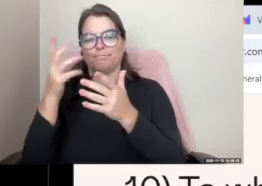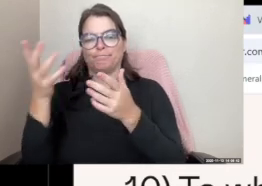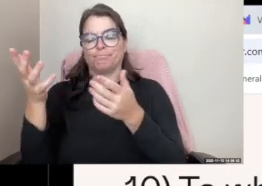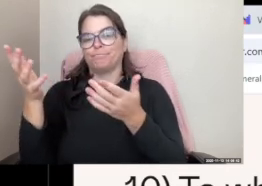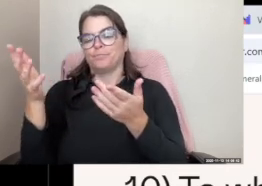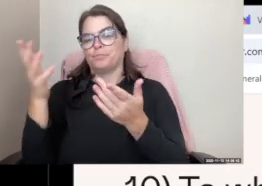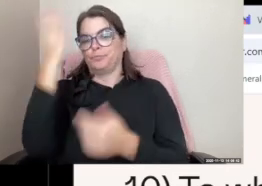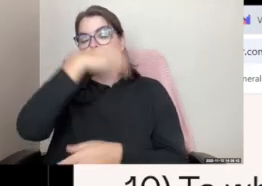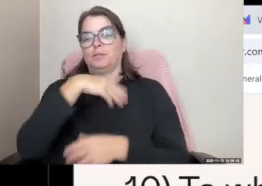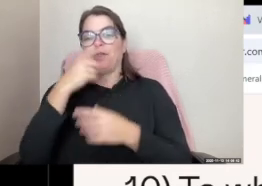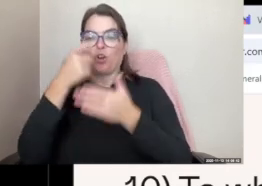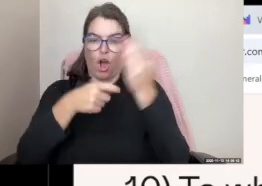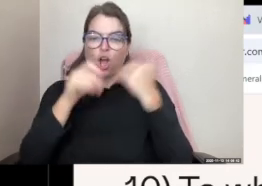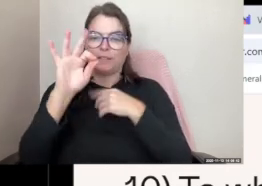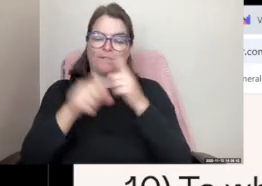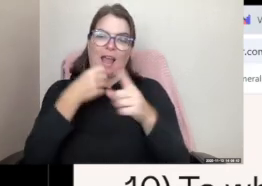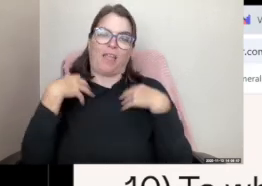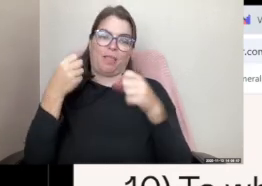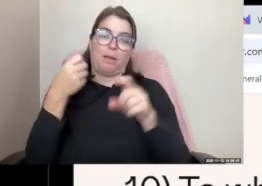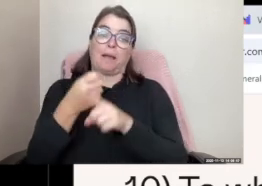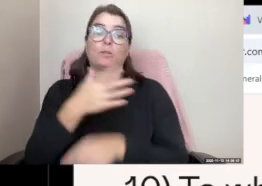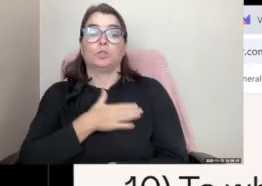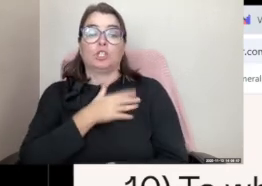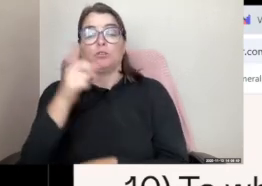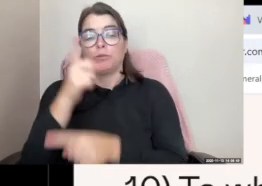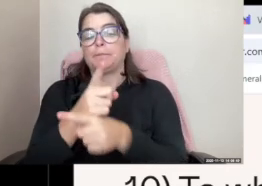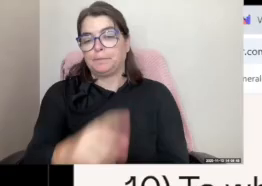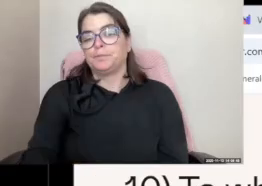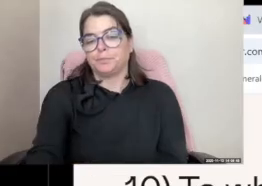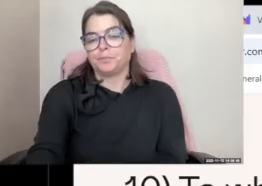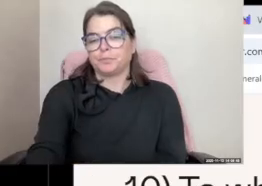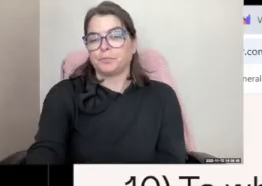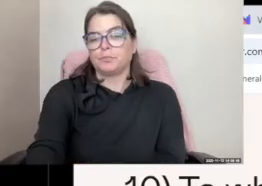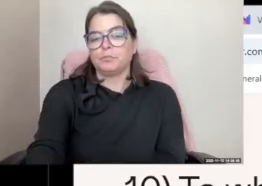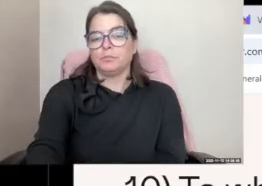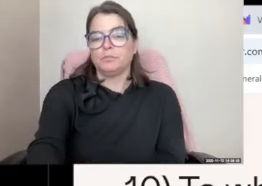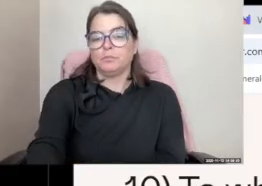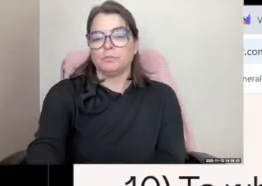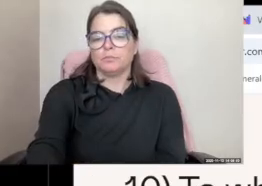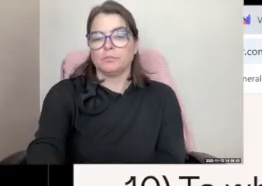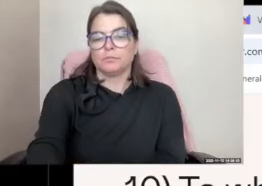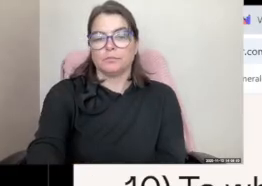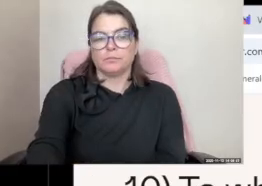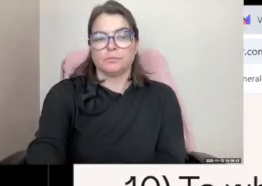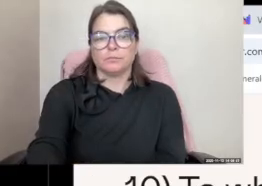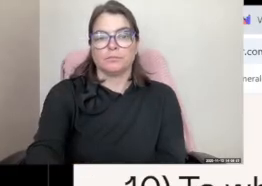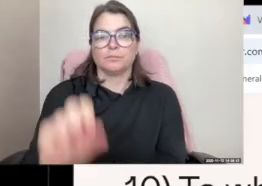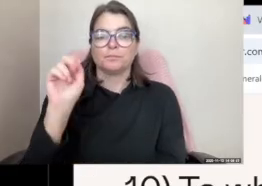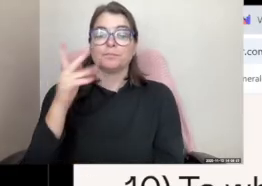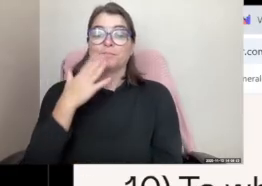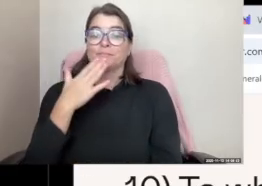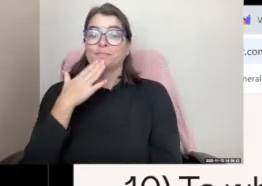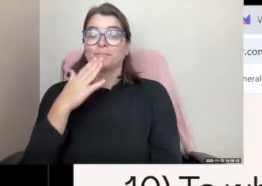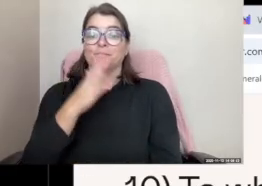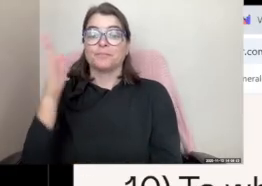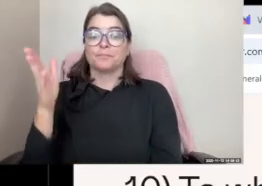the incentive perspective would be helpful. Yeah, and to your point, there's a cost that often is overlooked, the cost